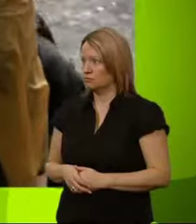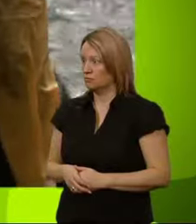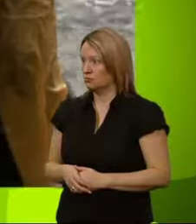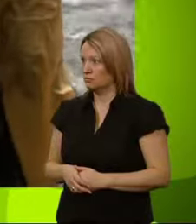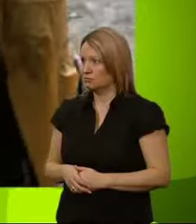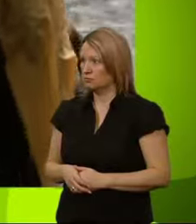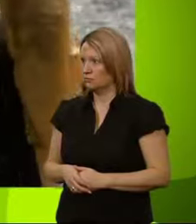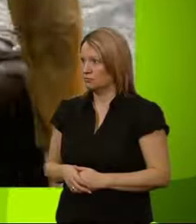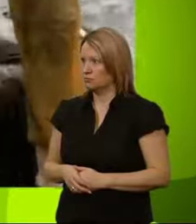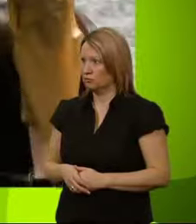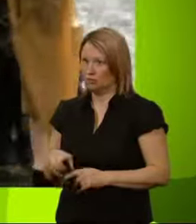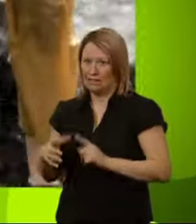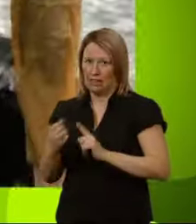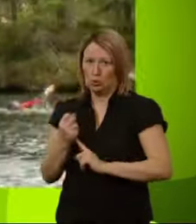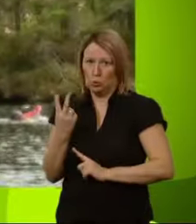Retrieve your 2 gold rings.